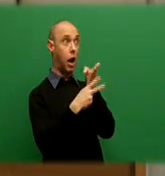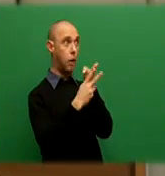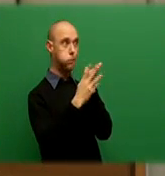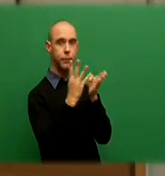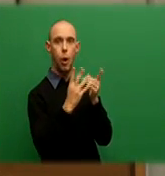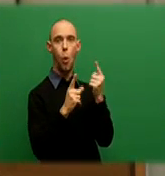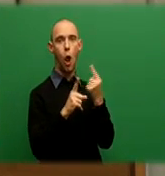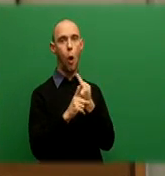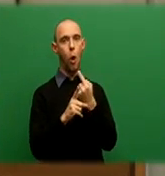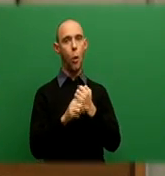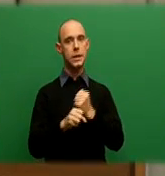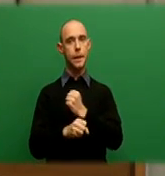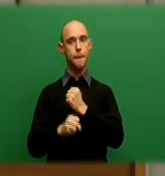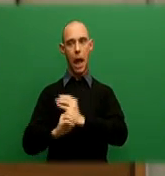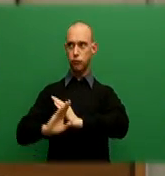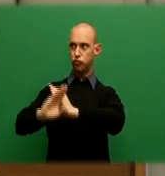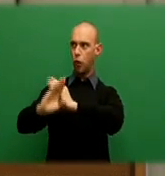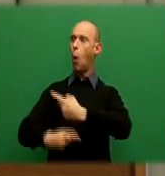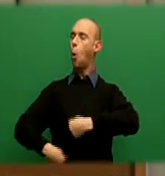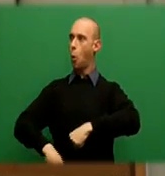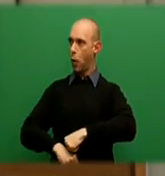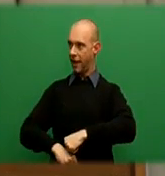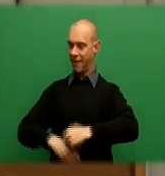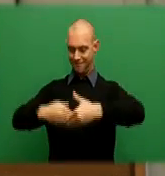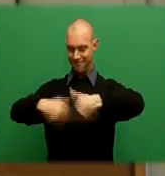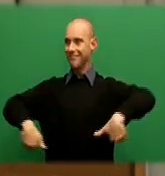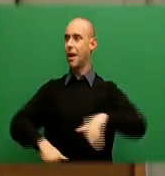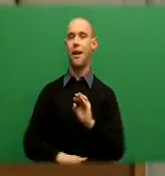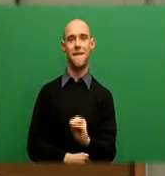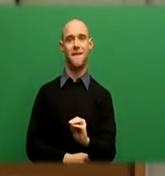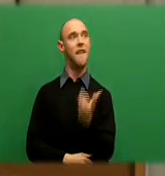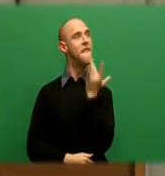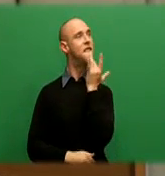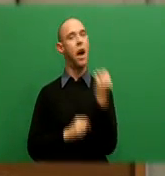defend the independence of the Reserve Bank as enshrined in the Constitution.